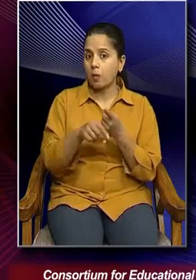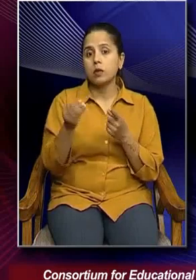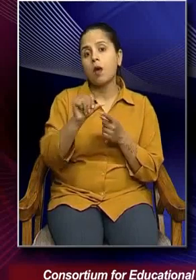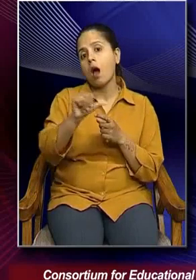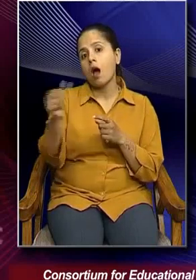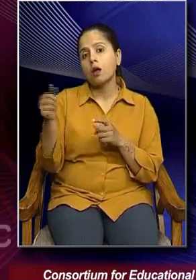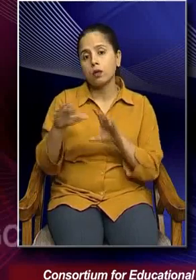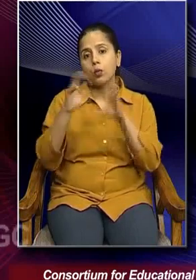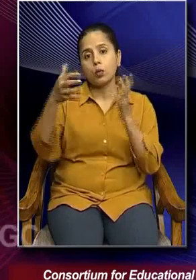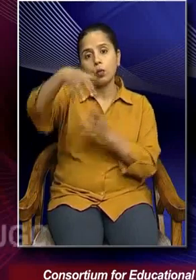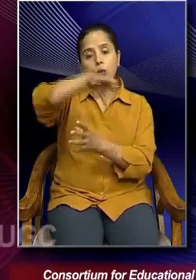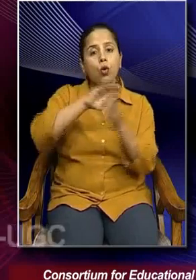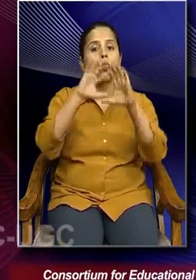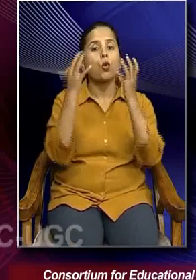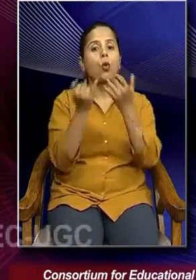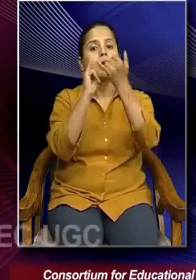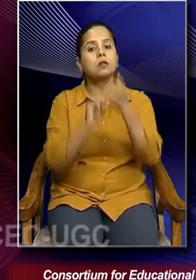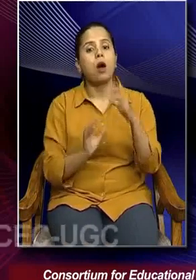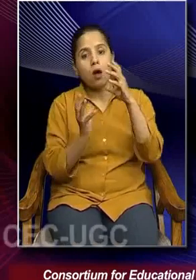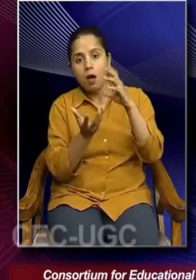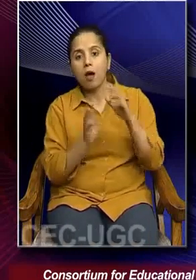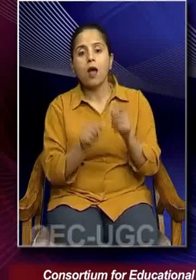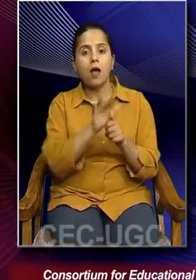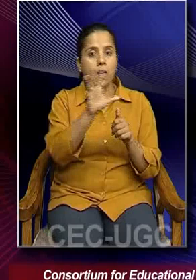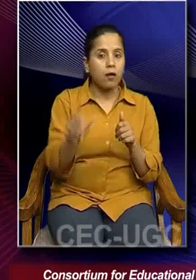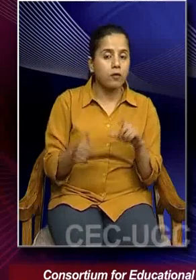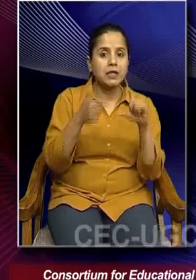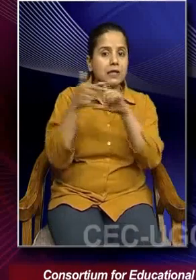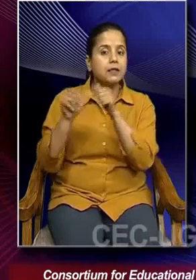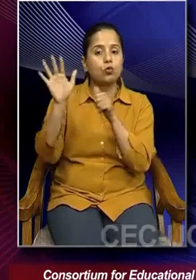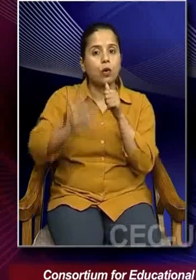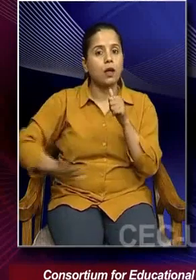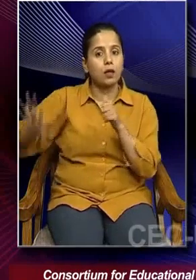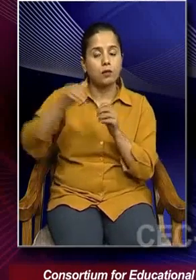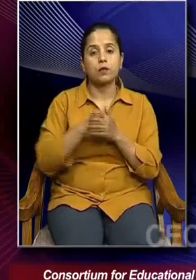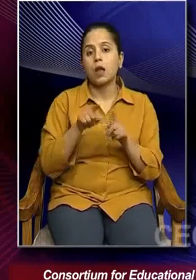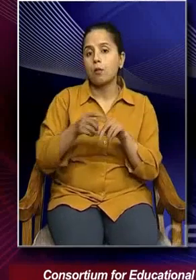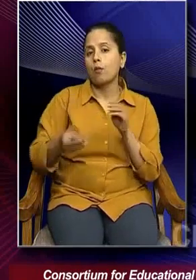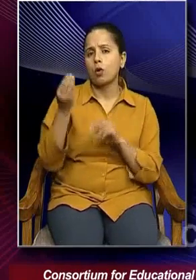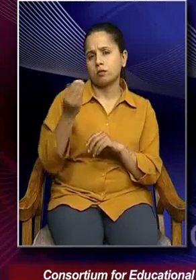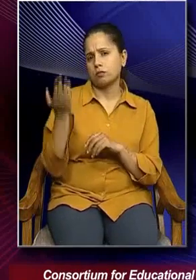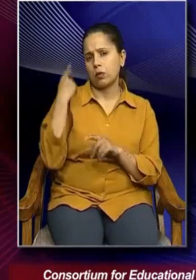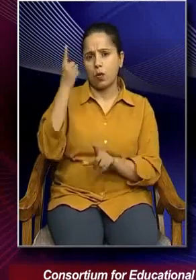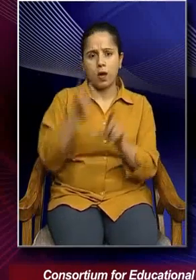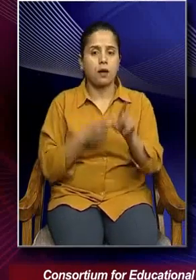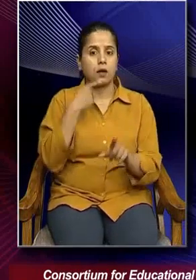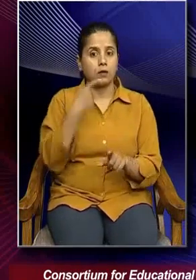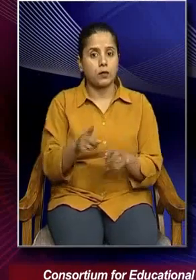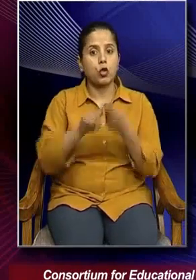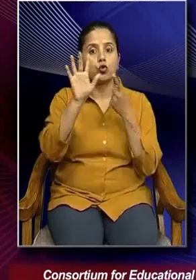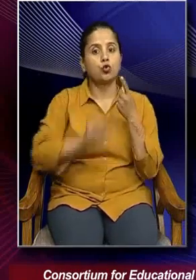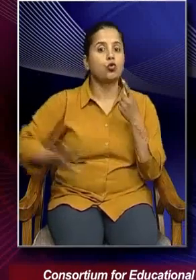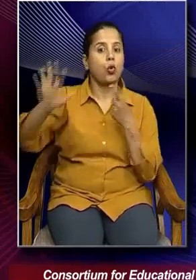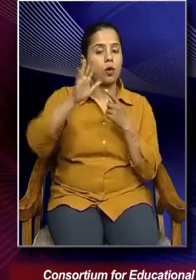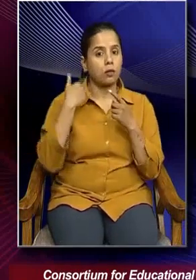sections of the global South, including in Africa, in East Asia, and even more recently last year in the case of Europe,